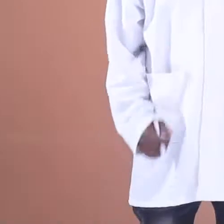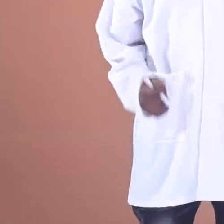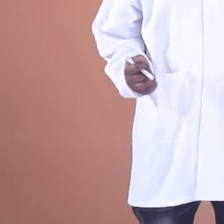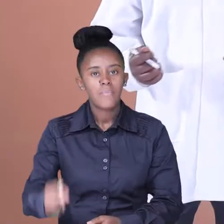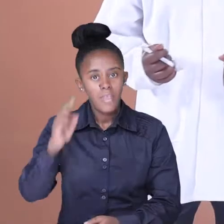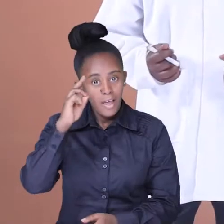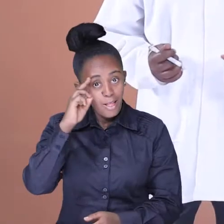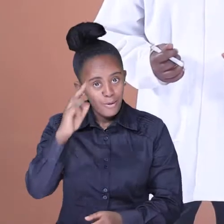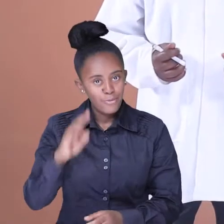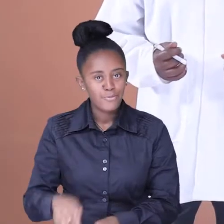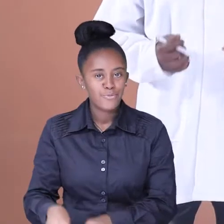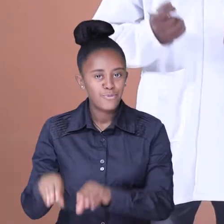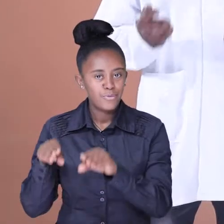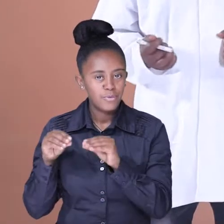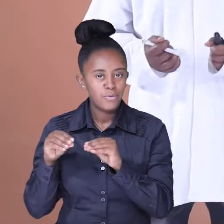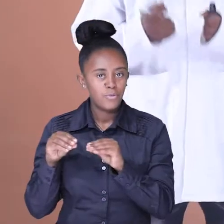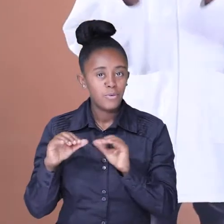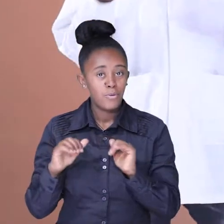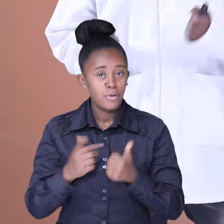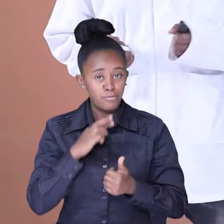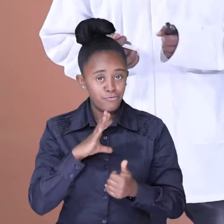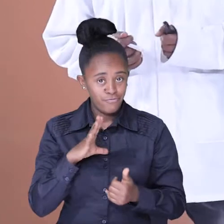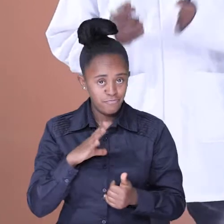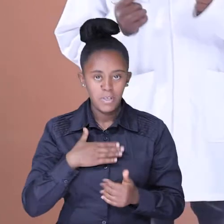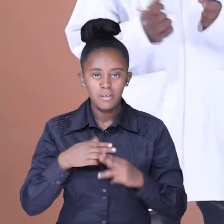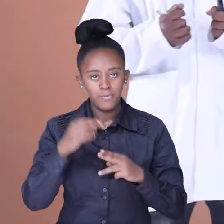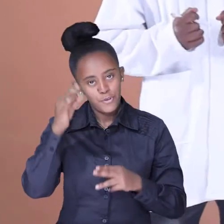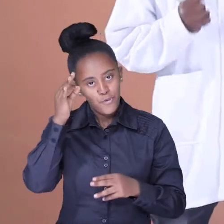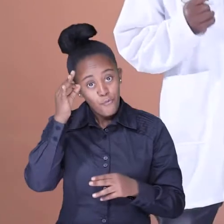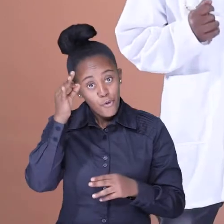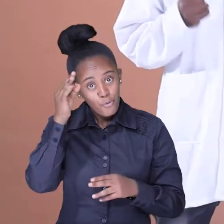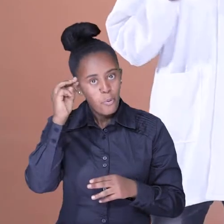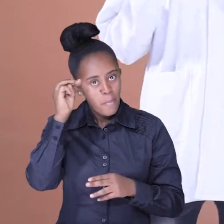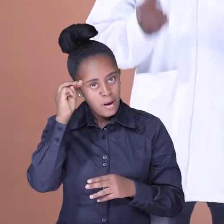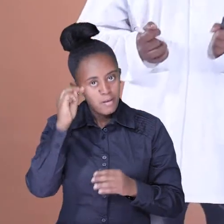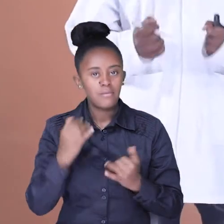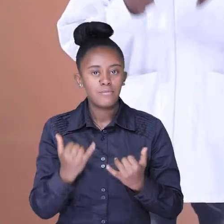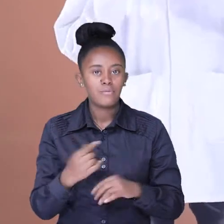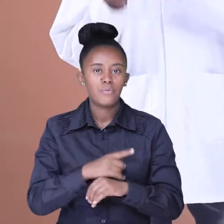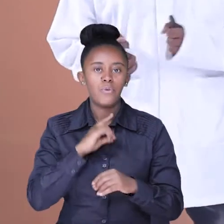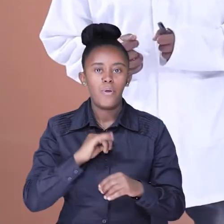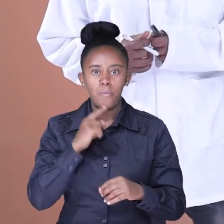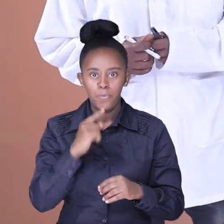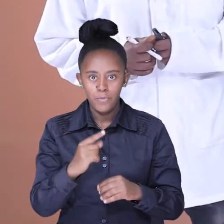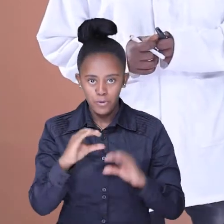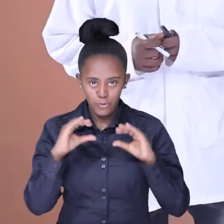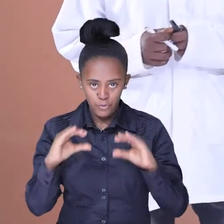Hello students, how are you? My name is Fikru Marga. Today I am going to teach grade 10 physics, the fourth